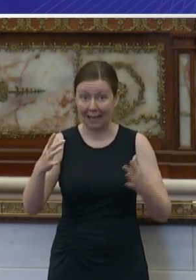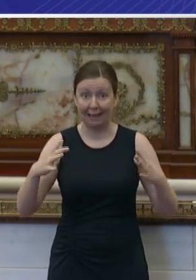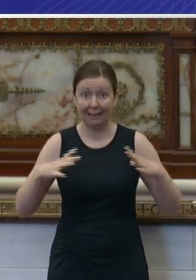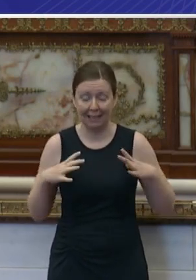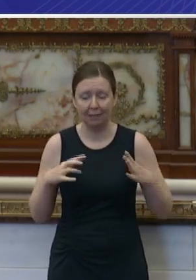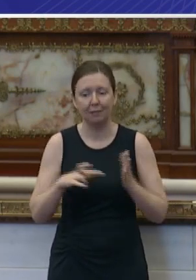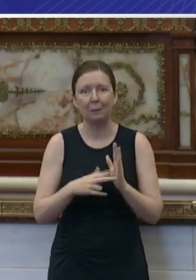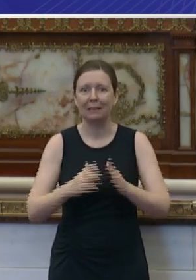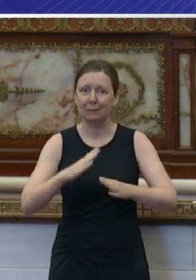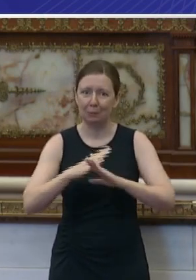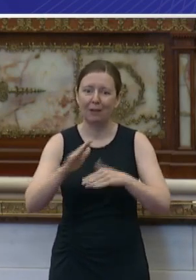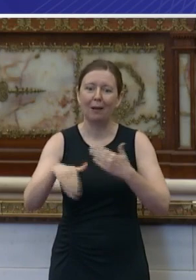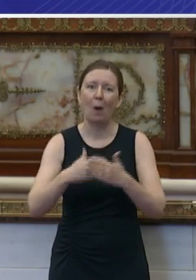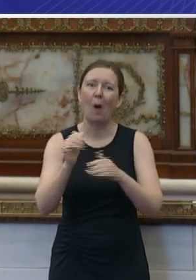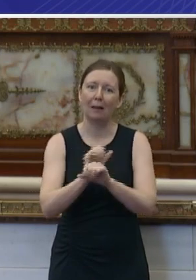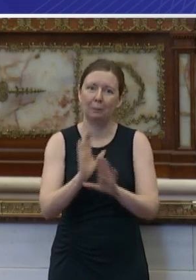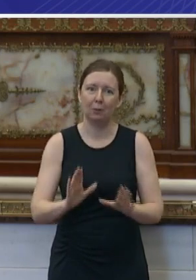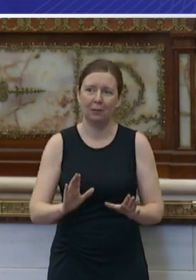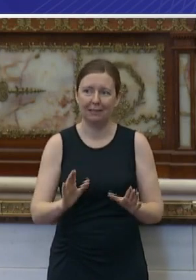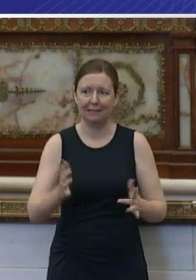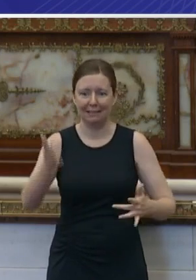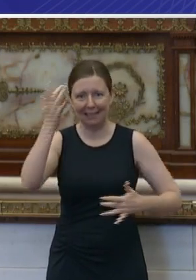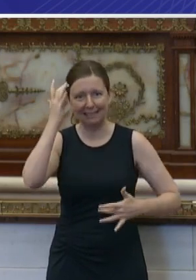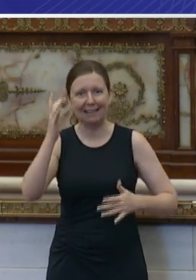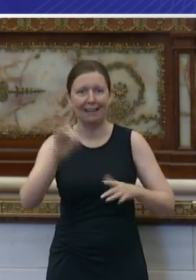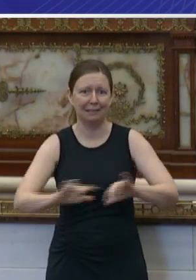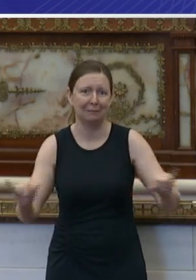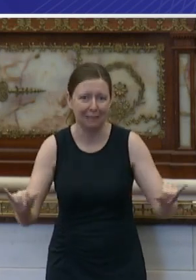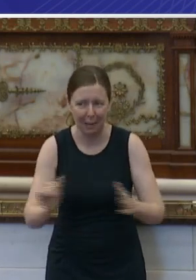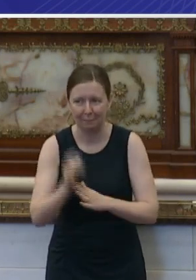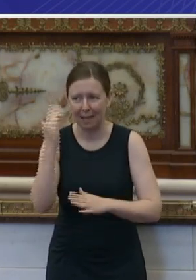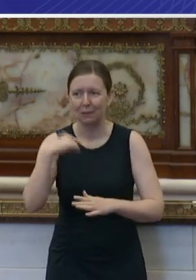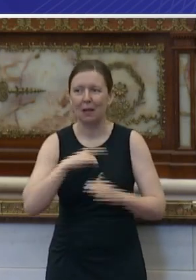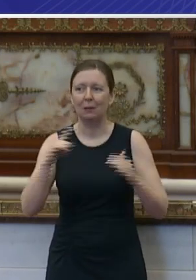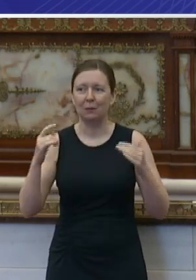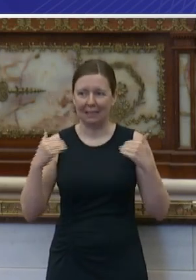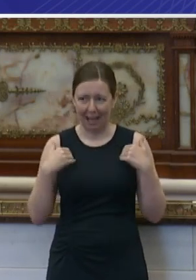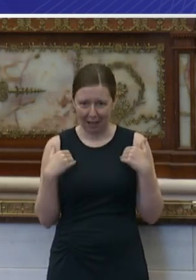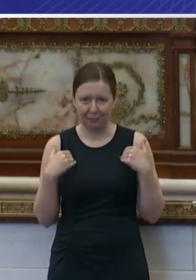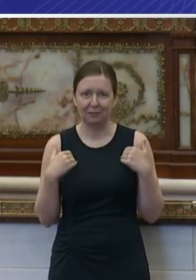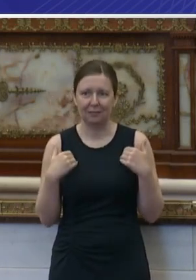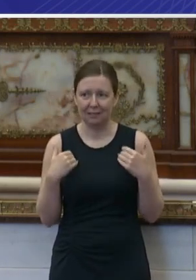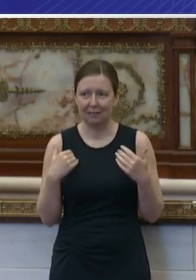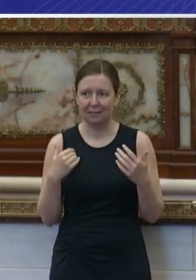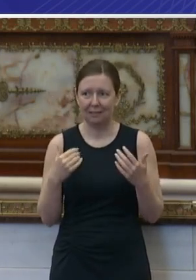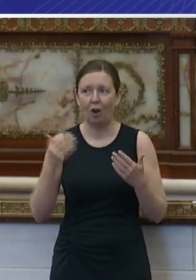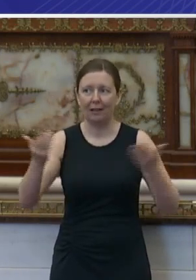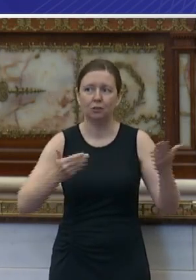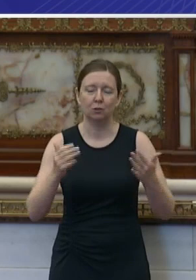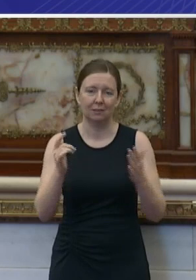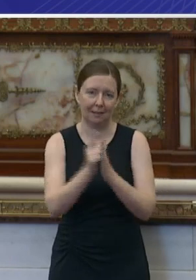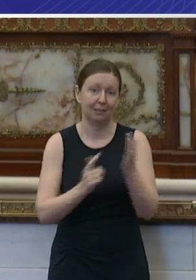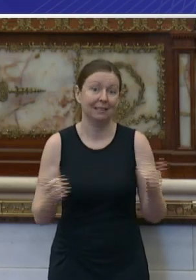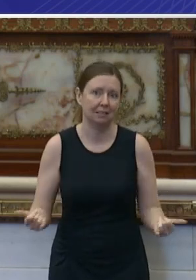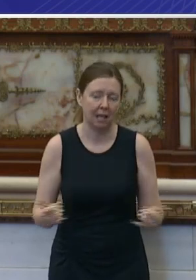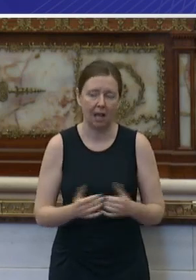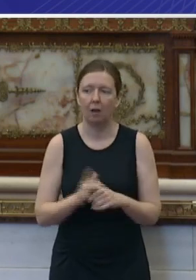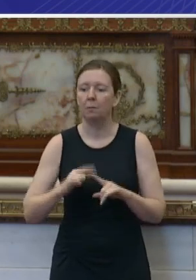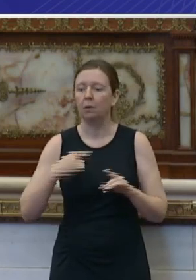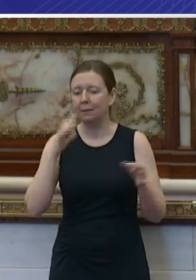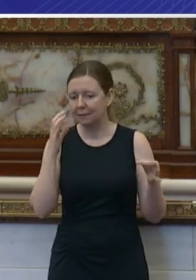it will prevent all employees from getting sick at the same time. That's why we are introducing this legislation. But